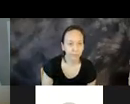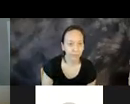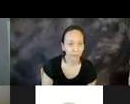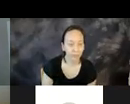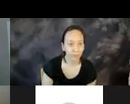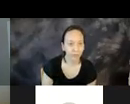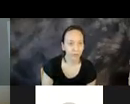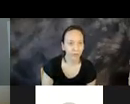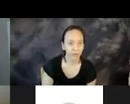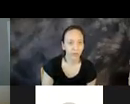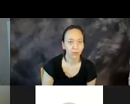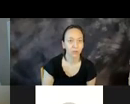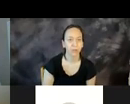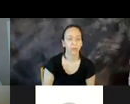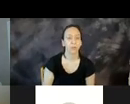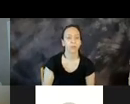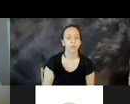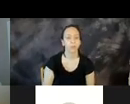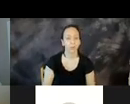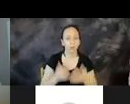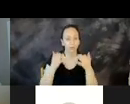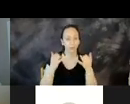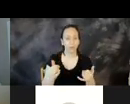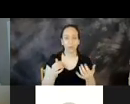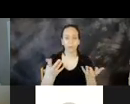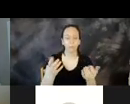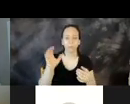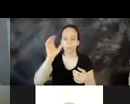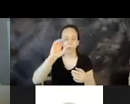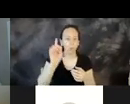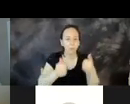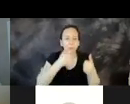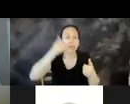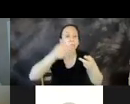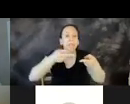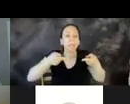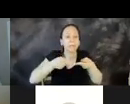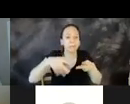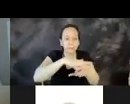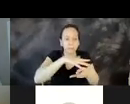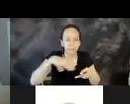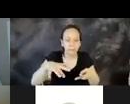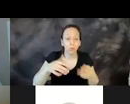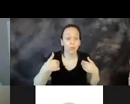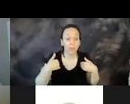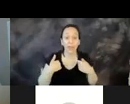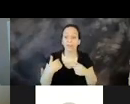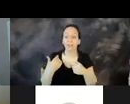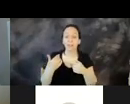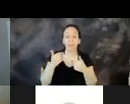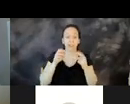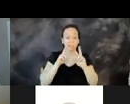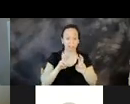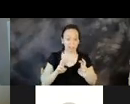So to select locations in line with our principles and goals, we designed an approach and conducted an analysis to determine where best